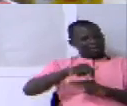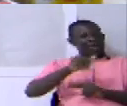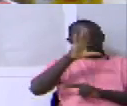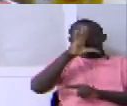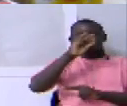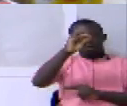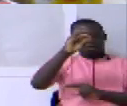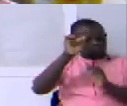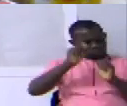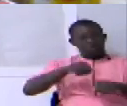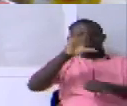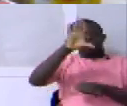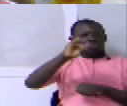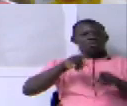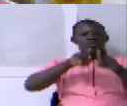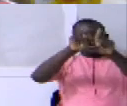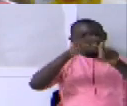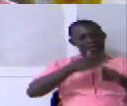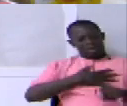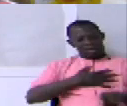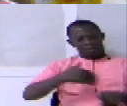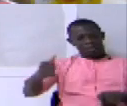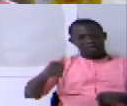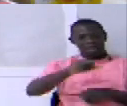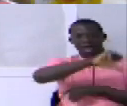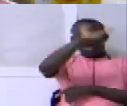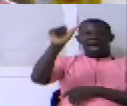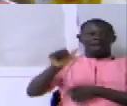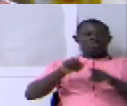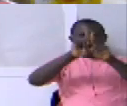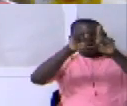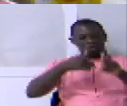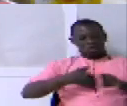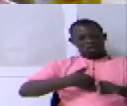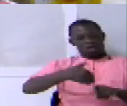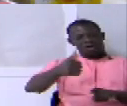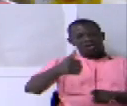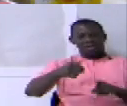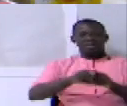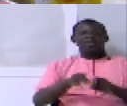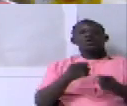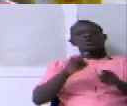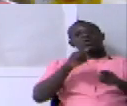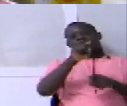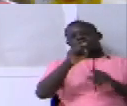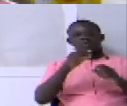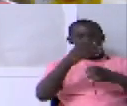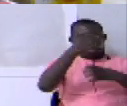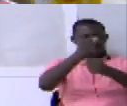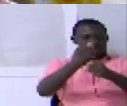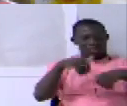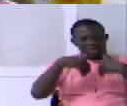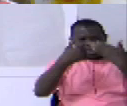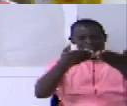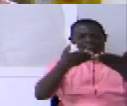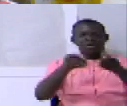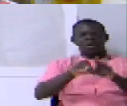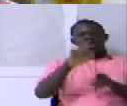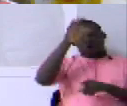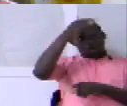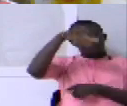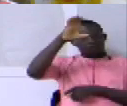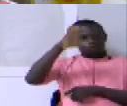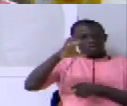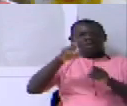so with boldness and with honesty, and that you grant the commission, the